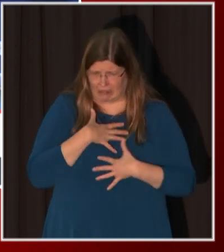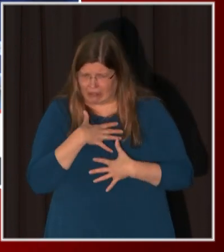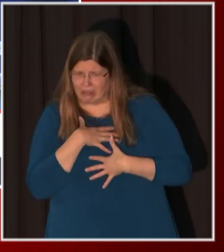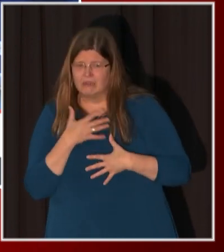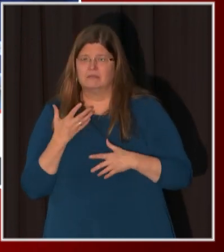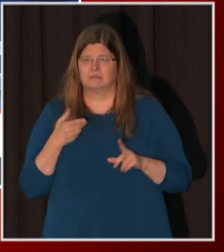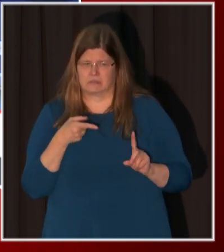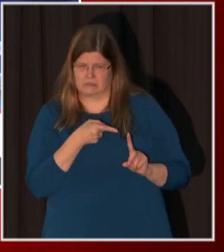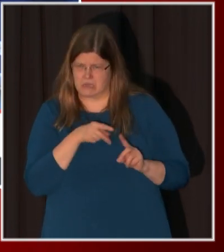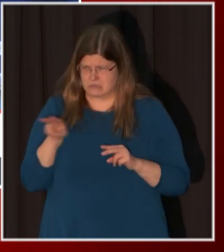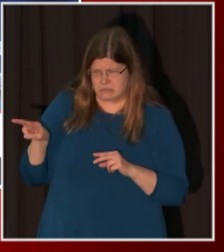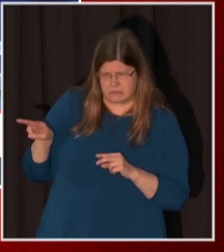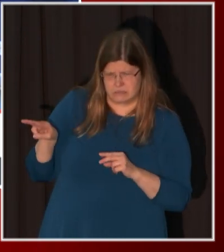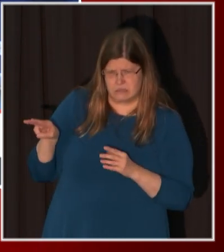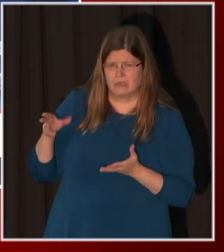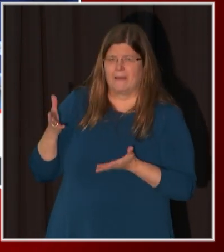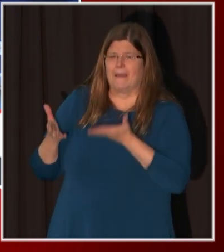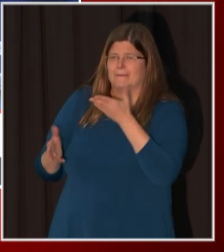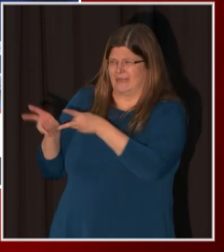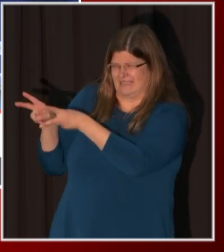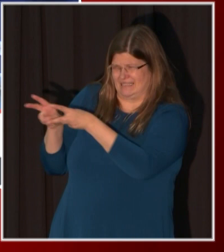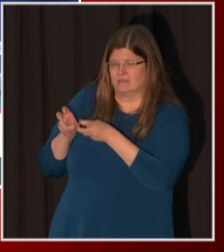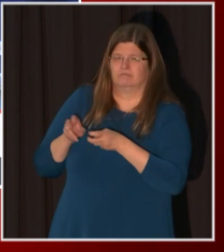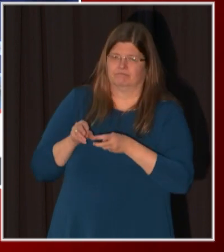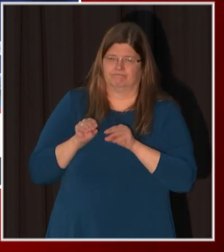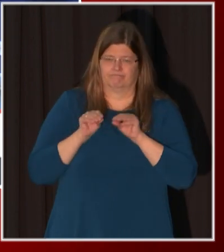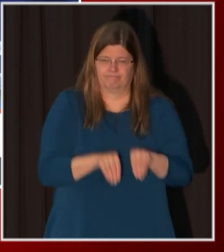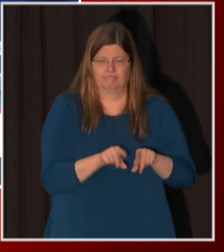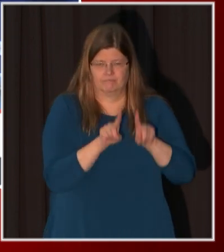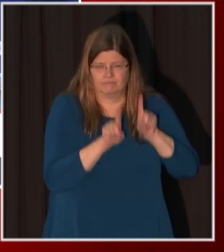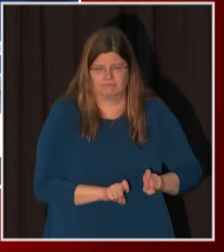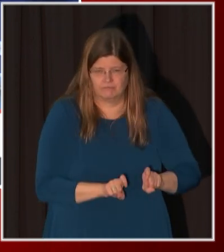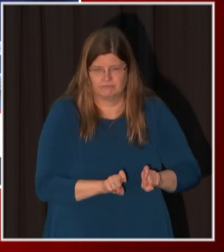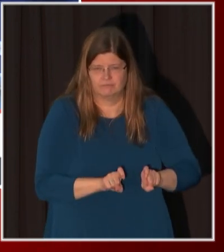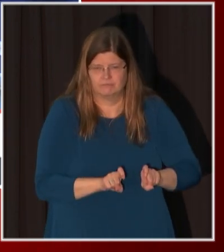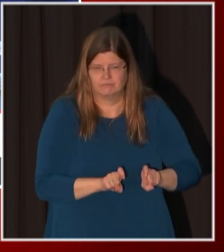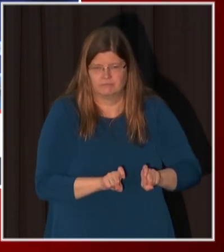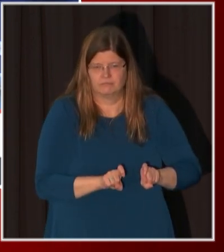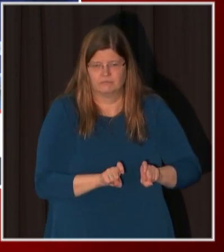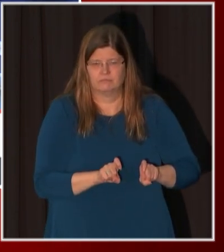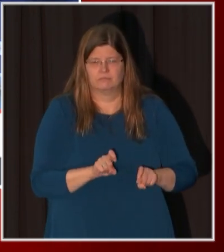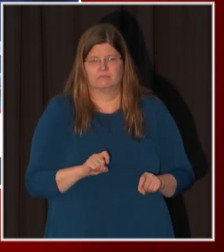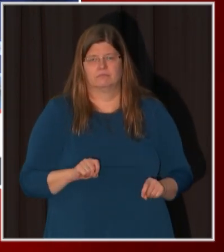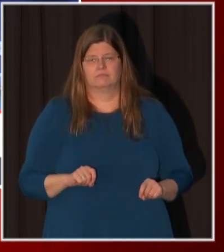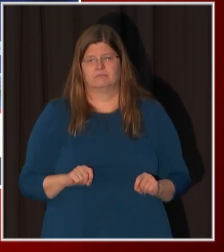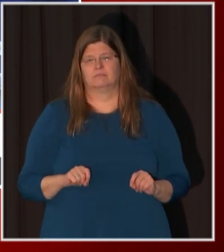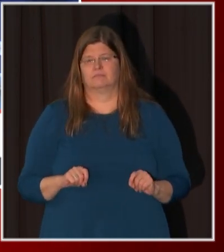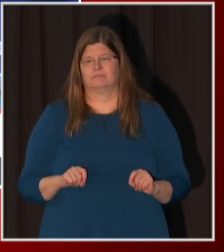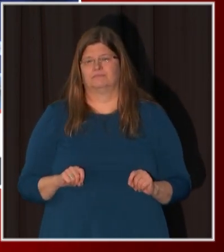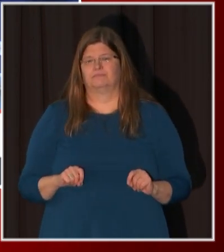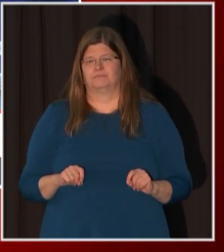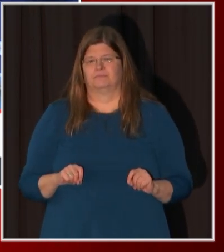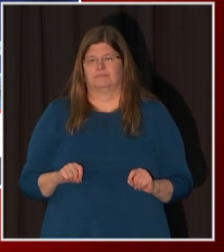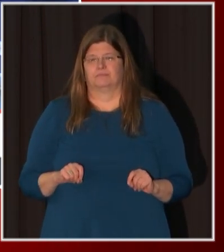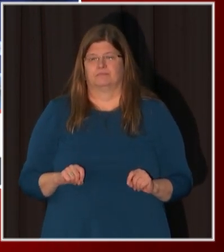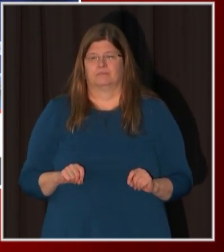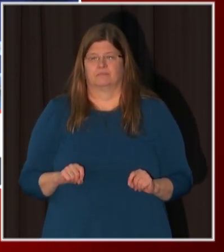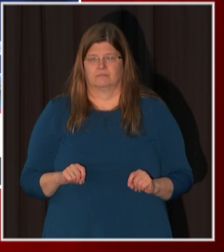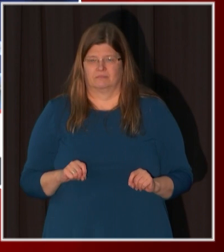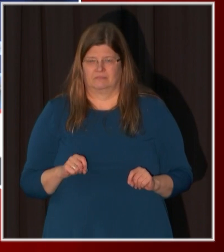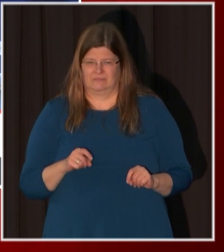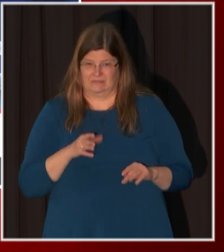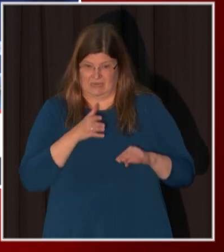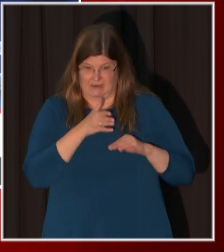collect specimens during their exam at the Office of the Chief Medical Examiner and do a